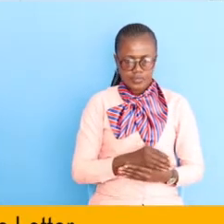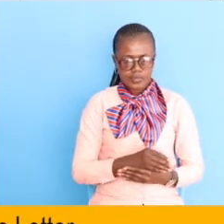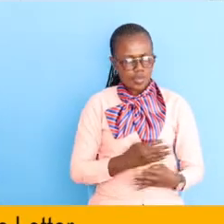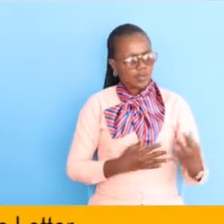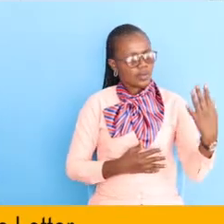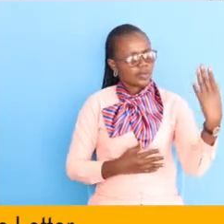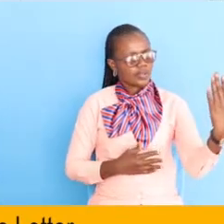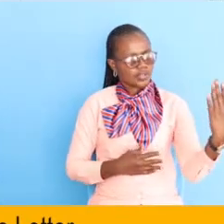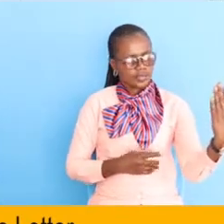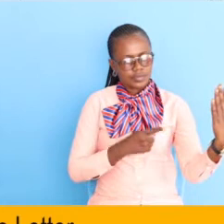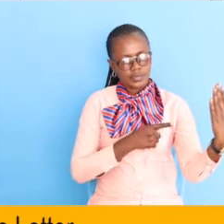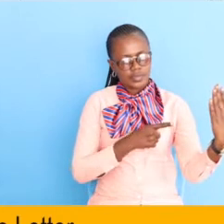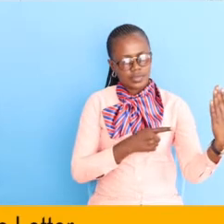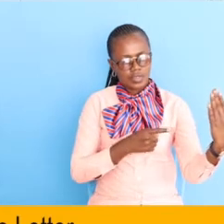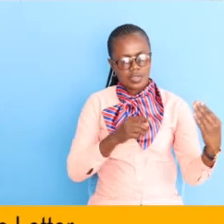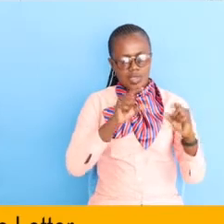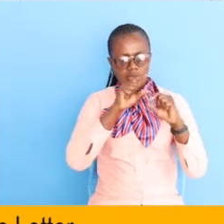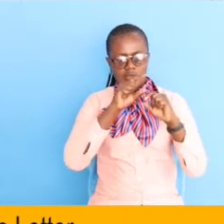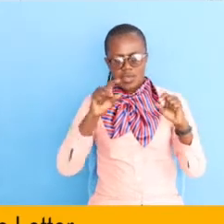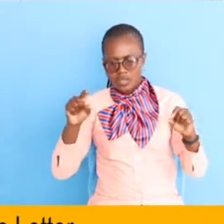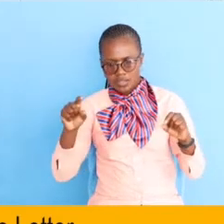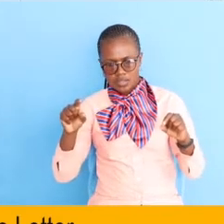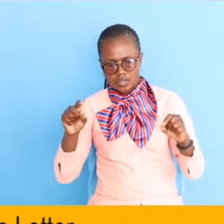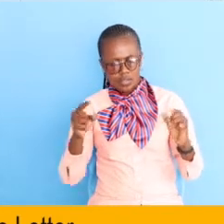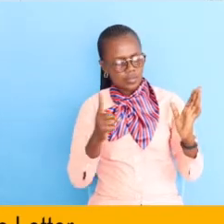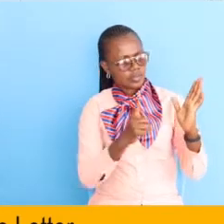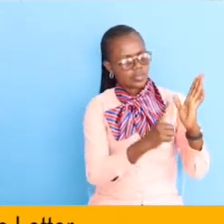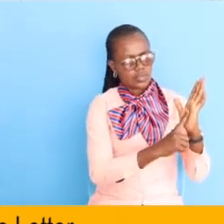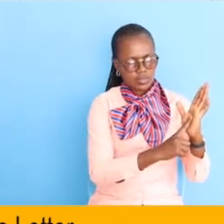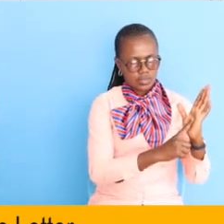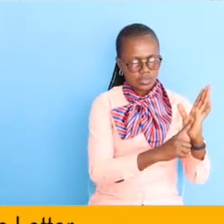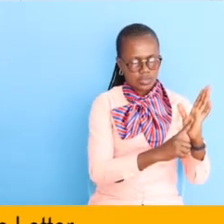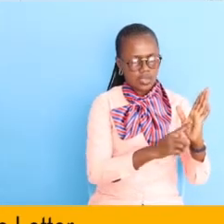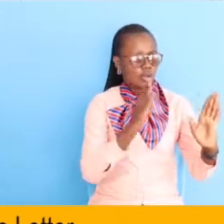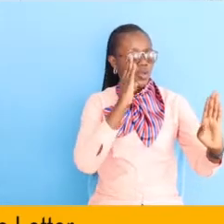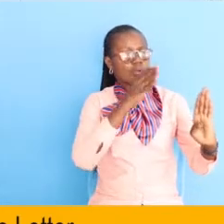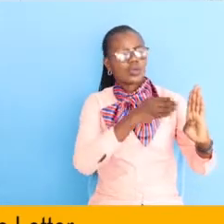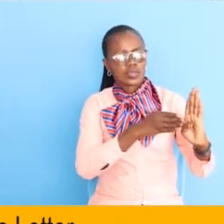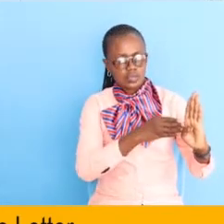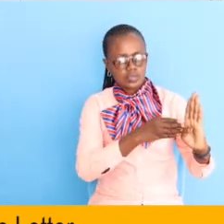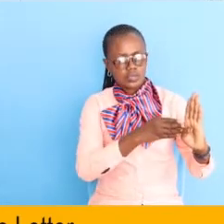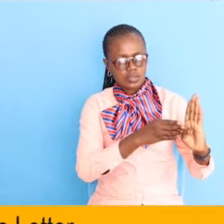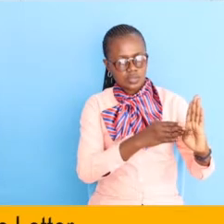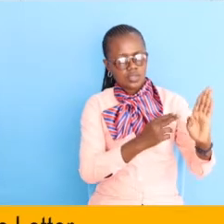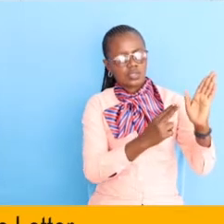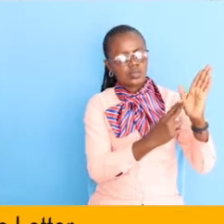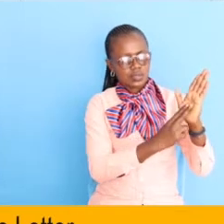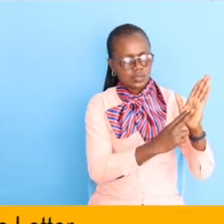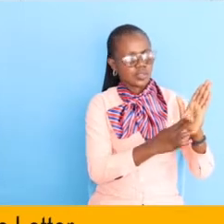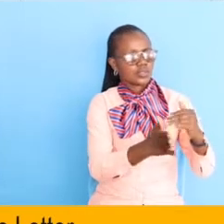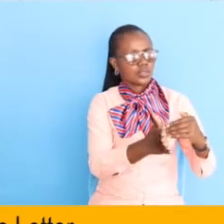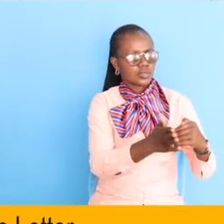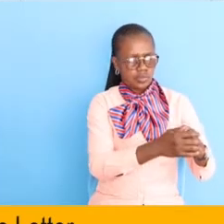Number 5, it is heading. Number 6, content. Number 7 is